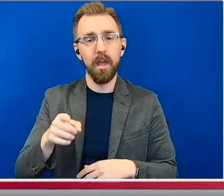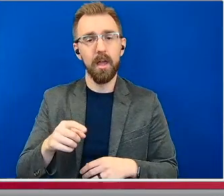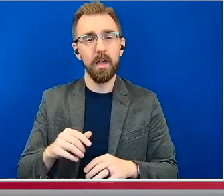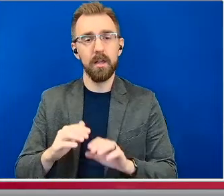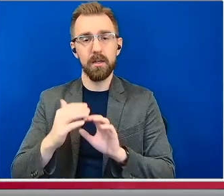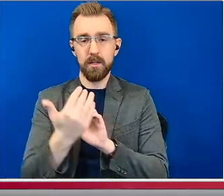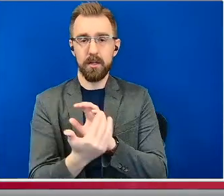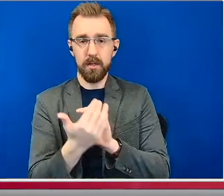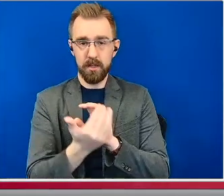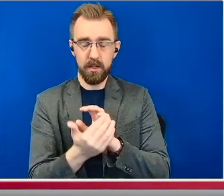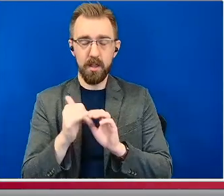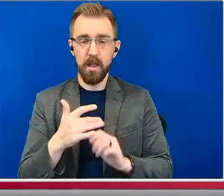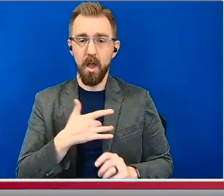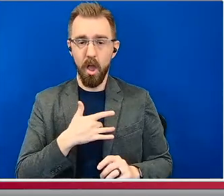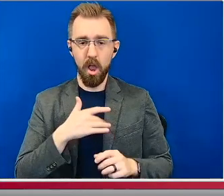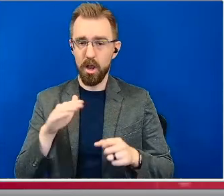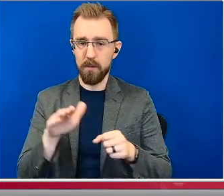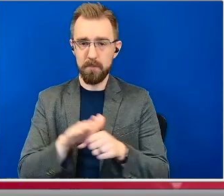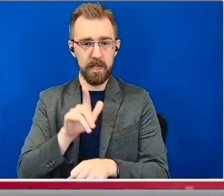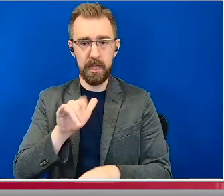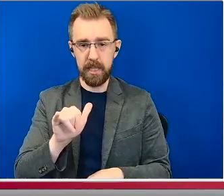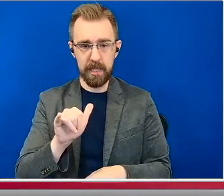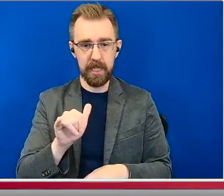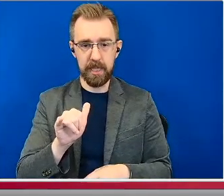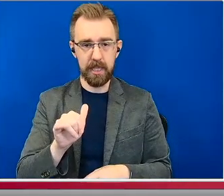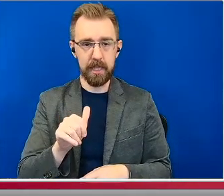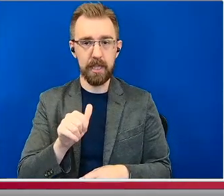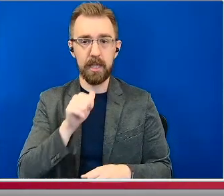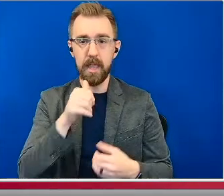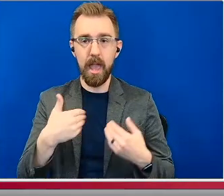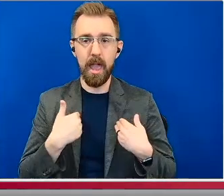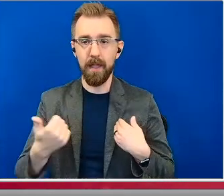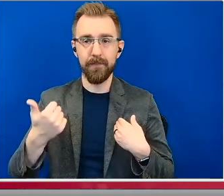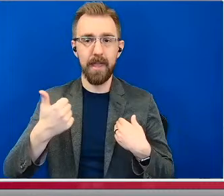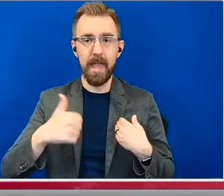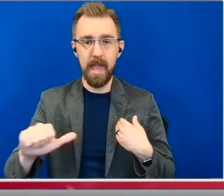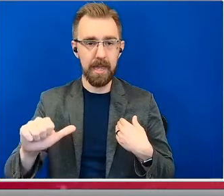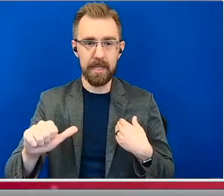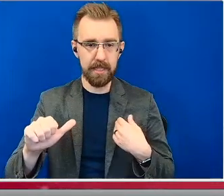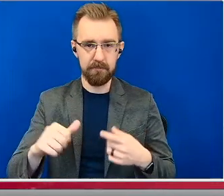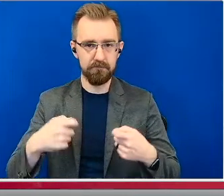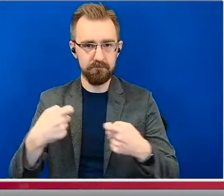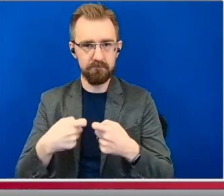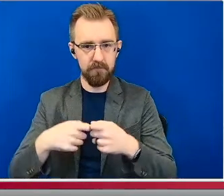is completely, does not have any electrical activity. So this is, so in a